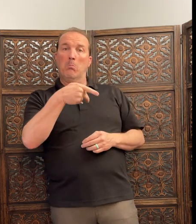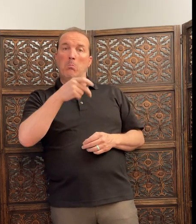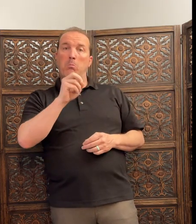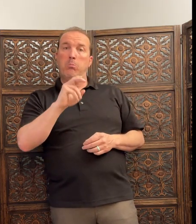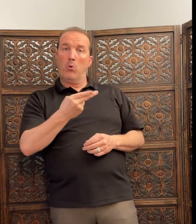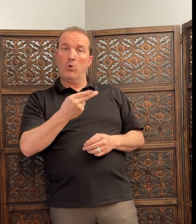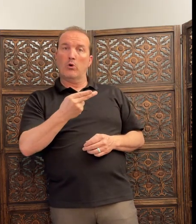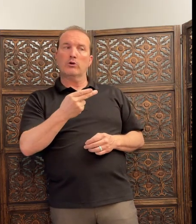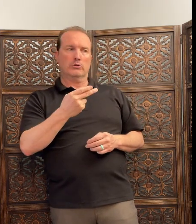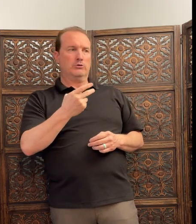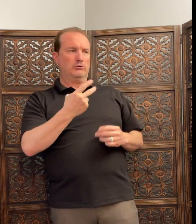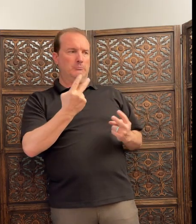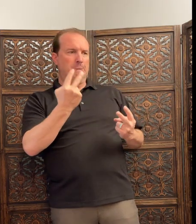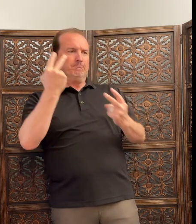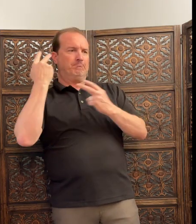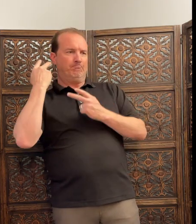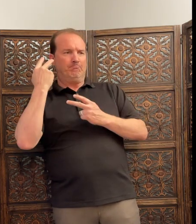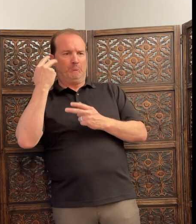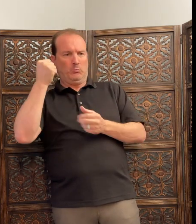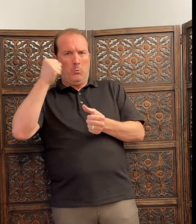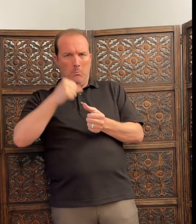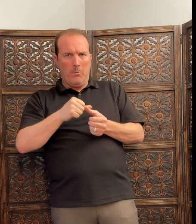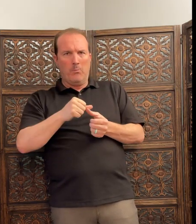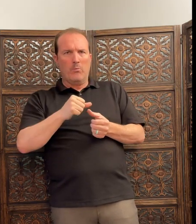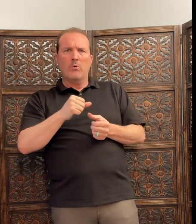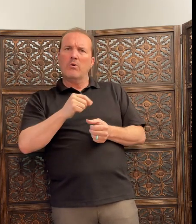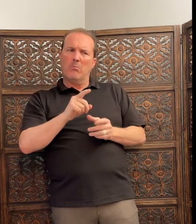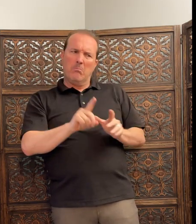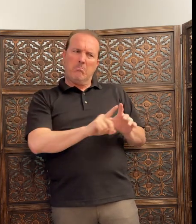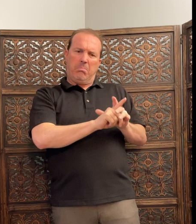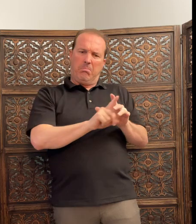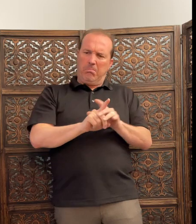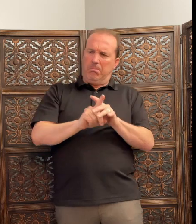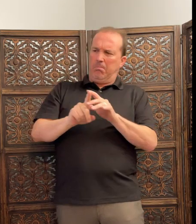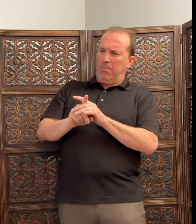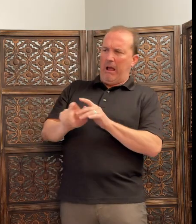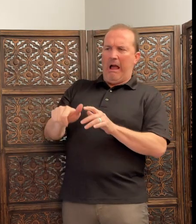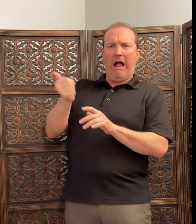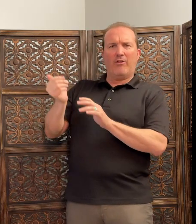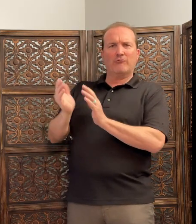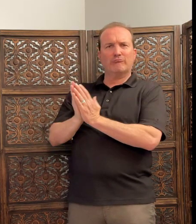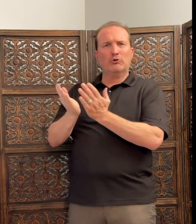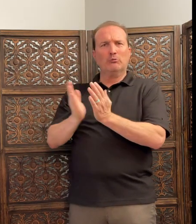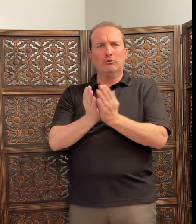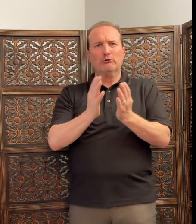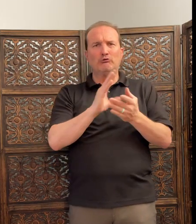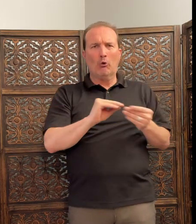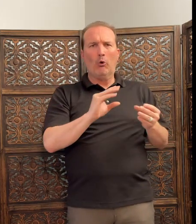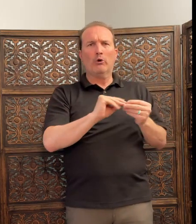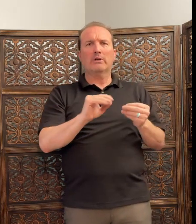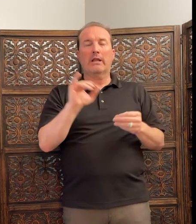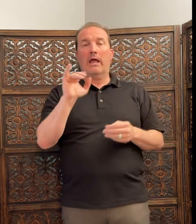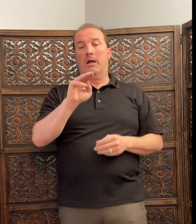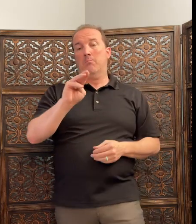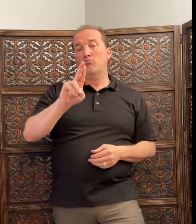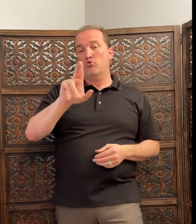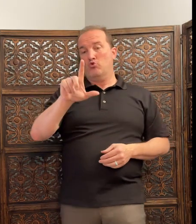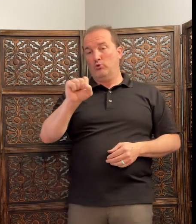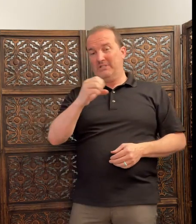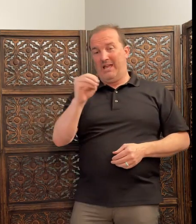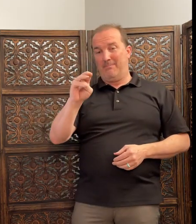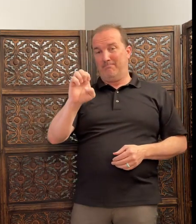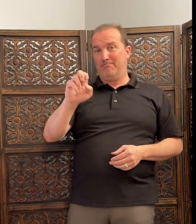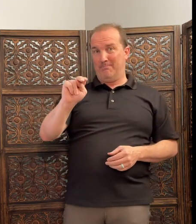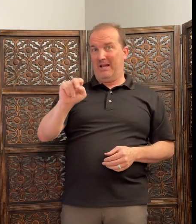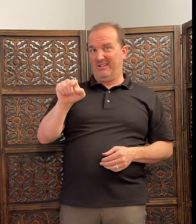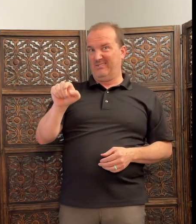to memorialize Southern Black folk subcultures. Where does the porch appear in her other collection of ethnographic folk stories, like Mules